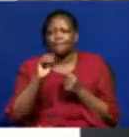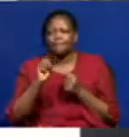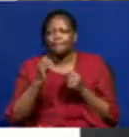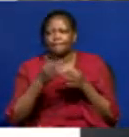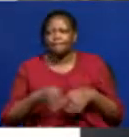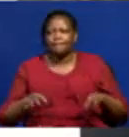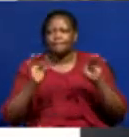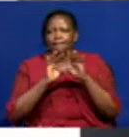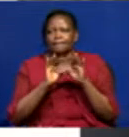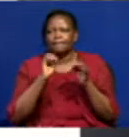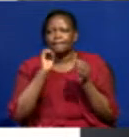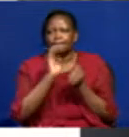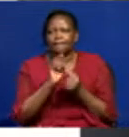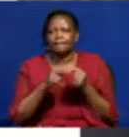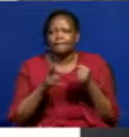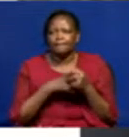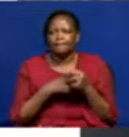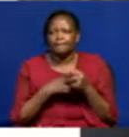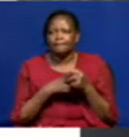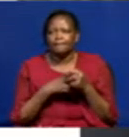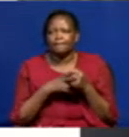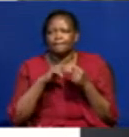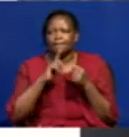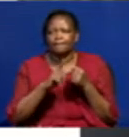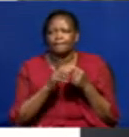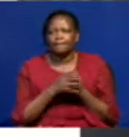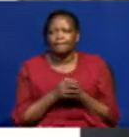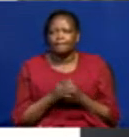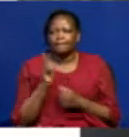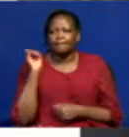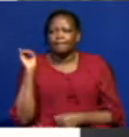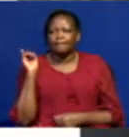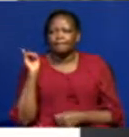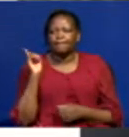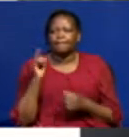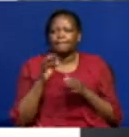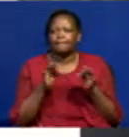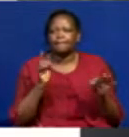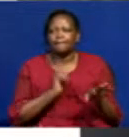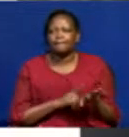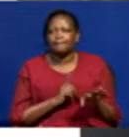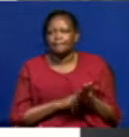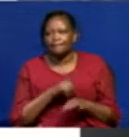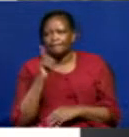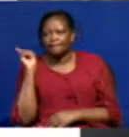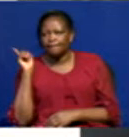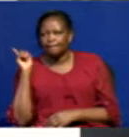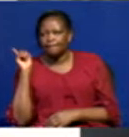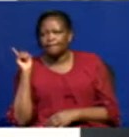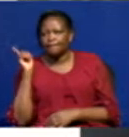worth 14.71 billion shillings. Even though the number of long-term claims increased by